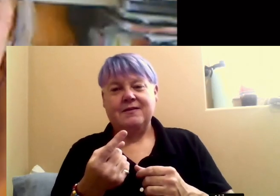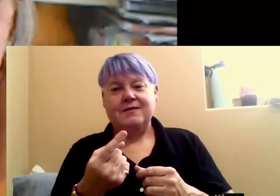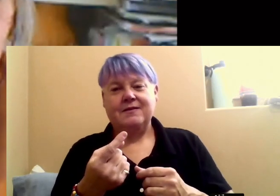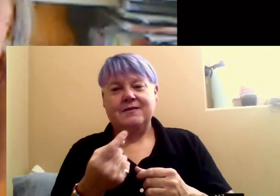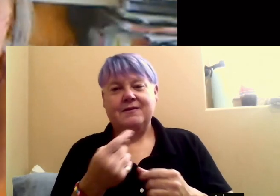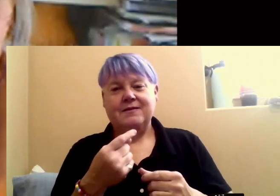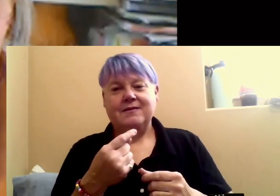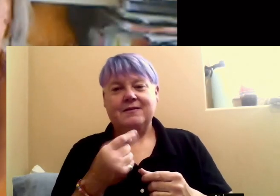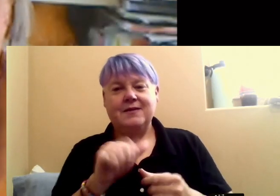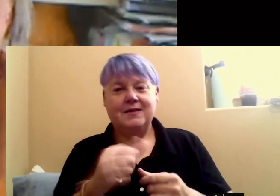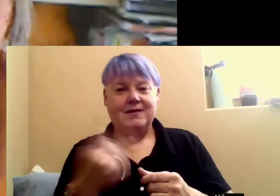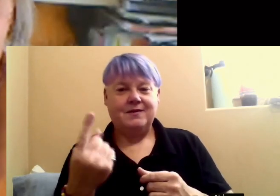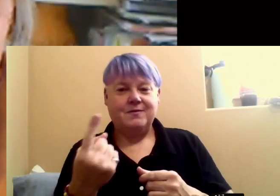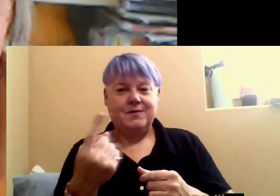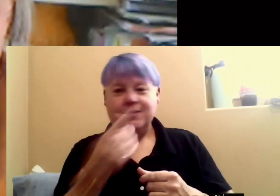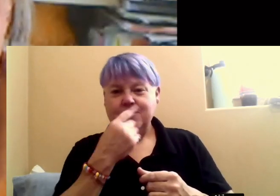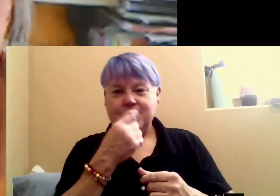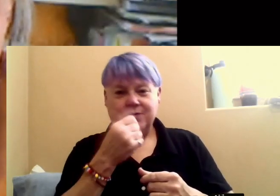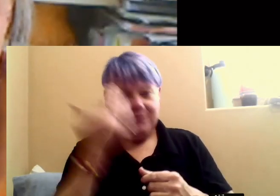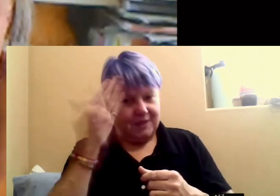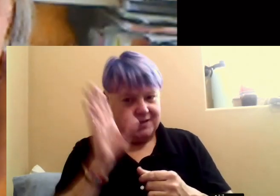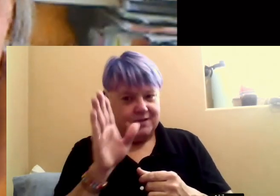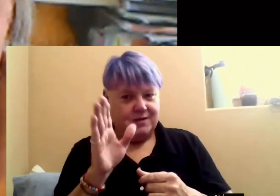anyone who doesn't know Anna Marie's work,